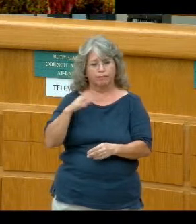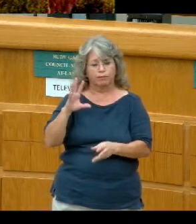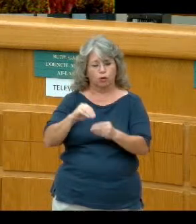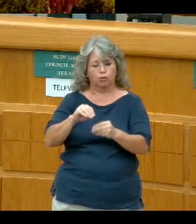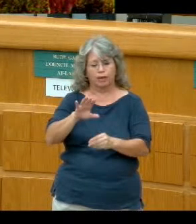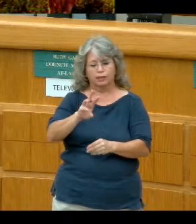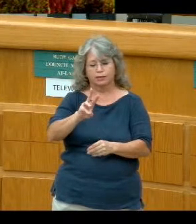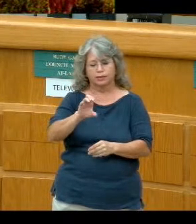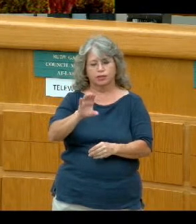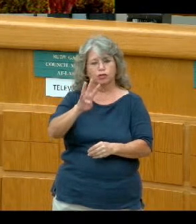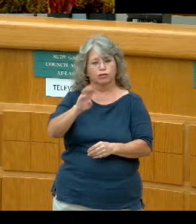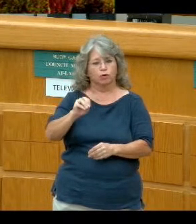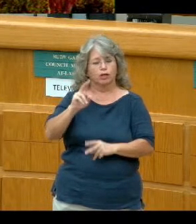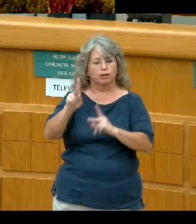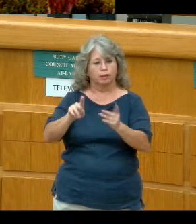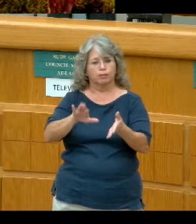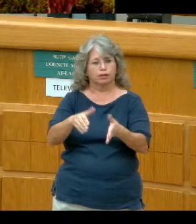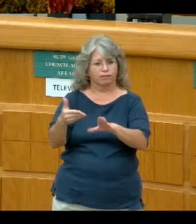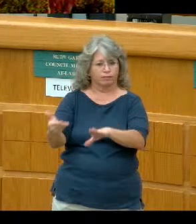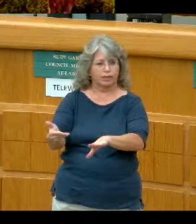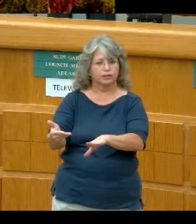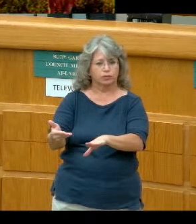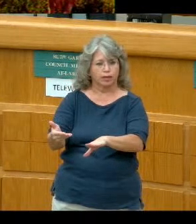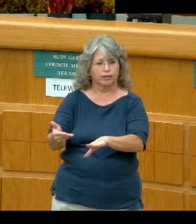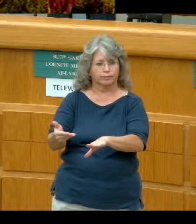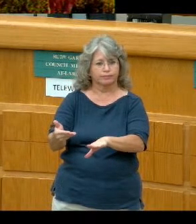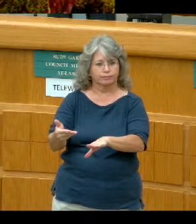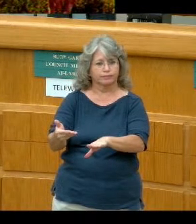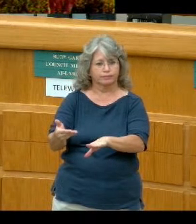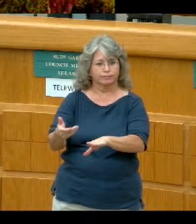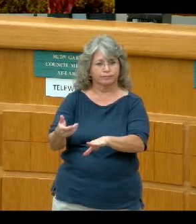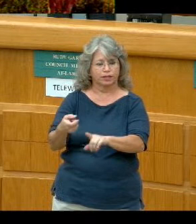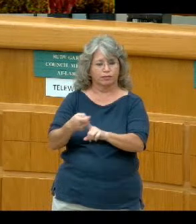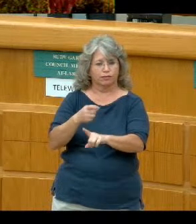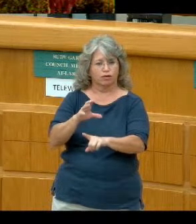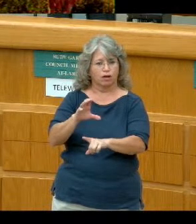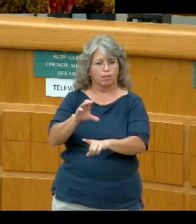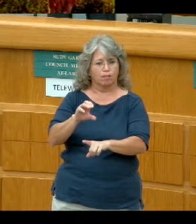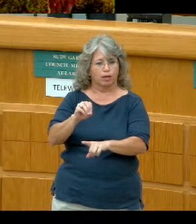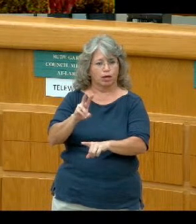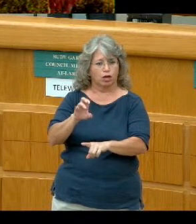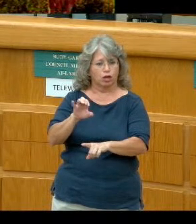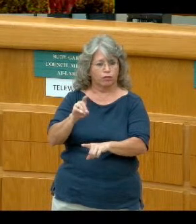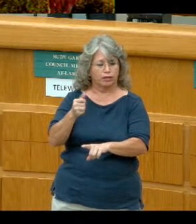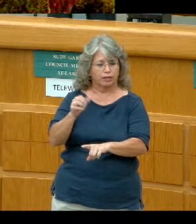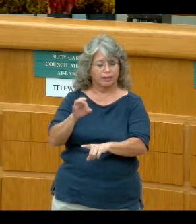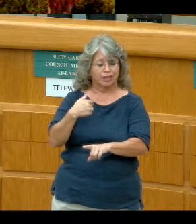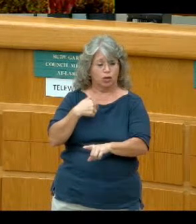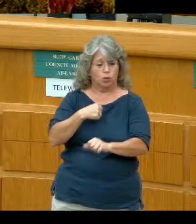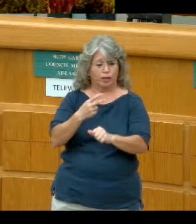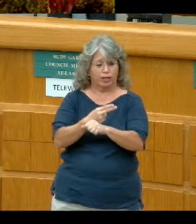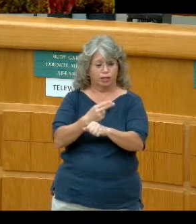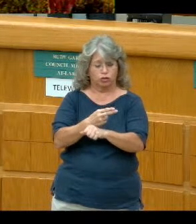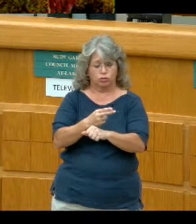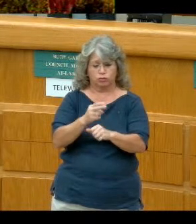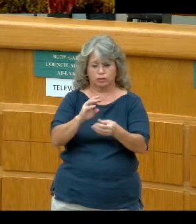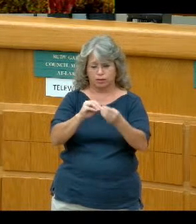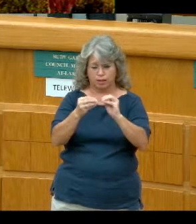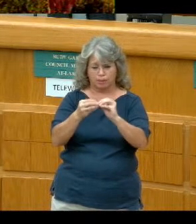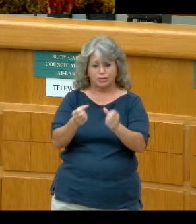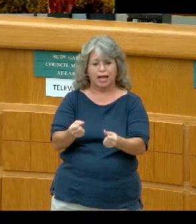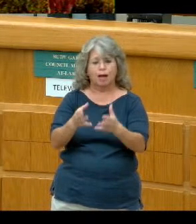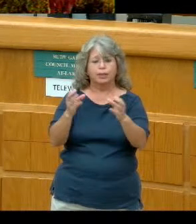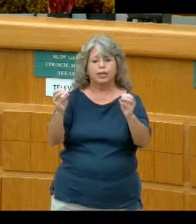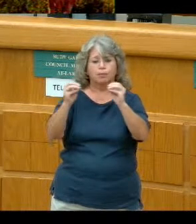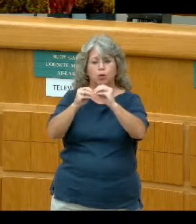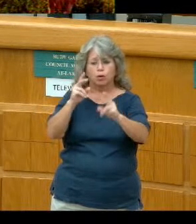from COVID-19 up to at least the state's counting yesterday. And so we can use these numbers to calculate how many more people would